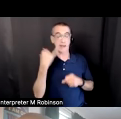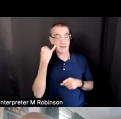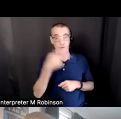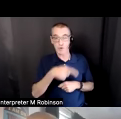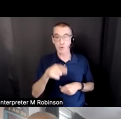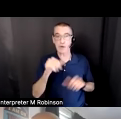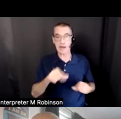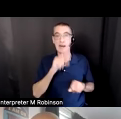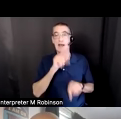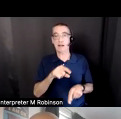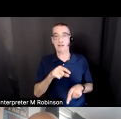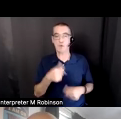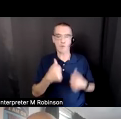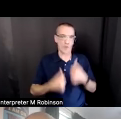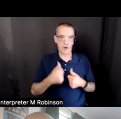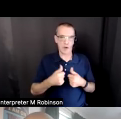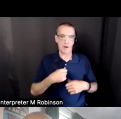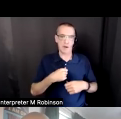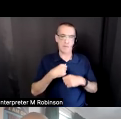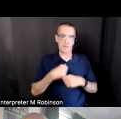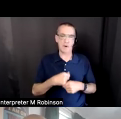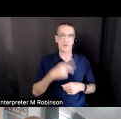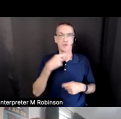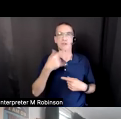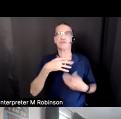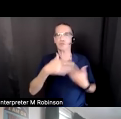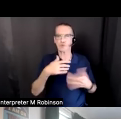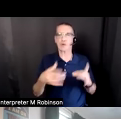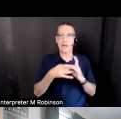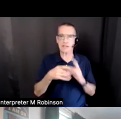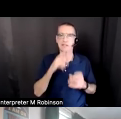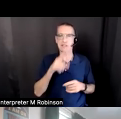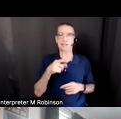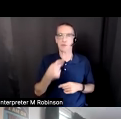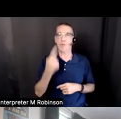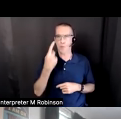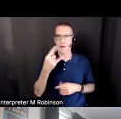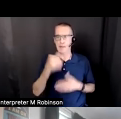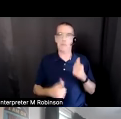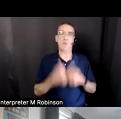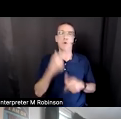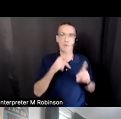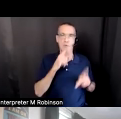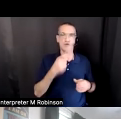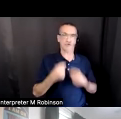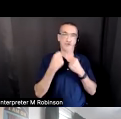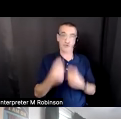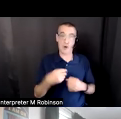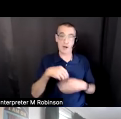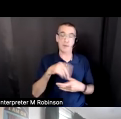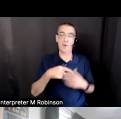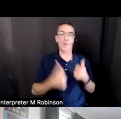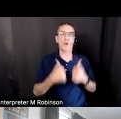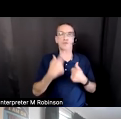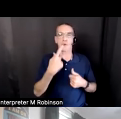could answer which protected, looks like social connections is one that most people are strongest in, but which protective